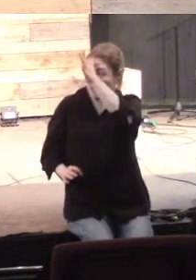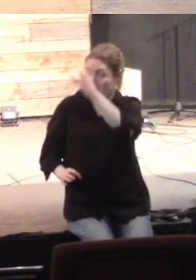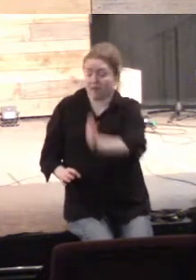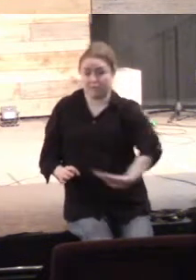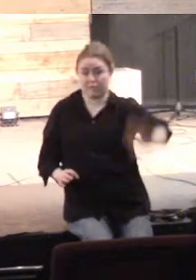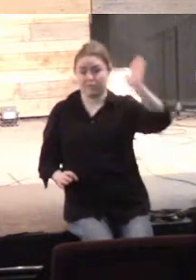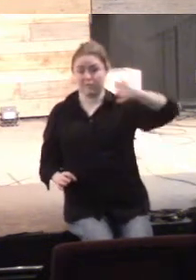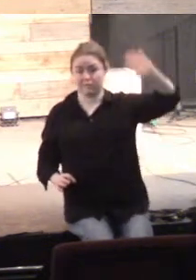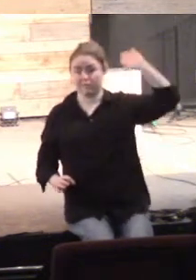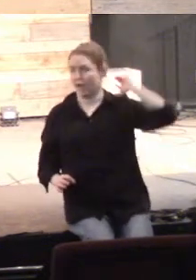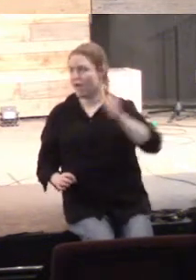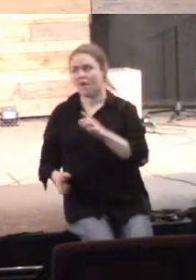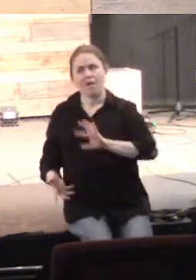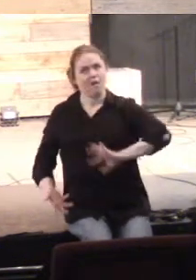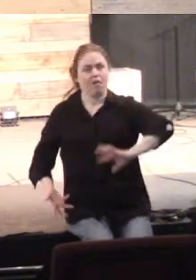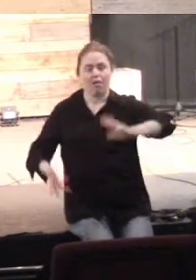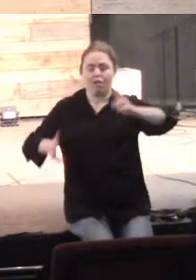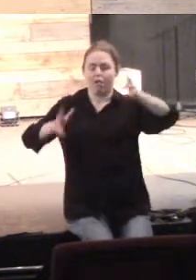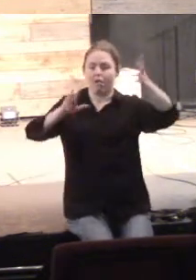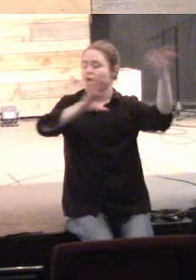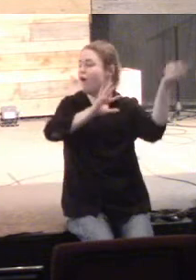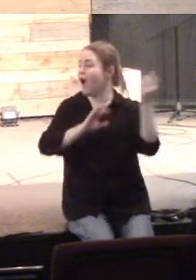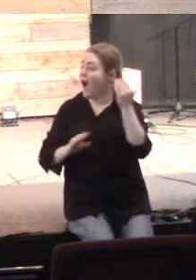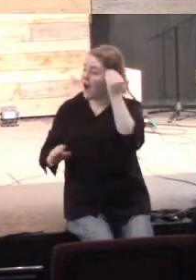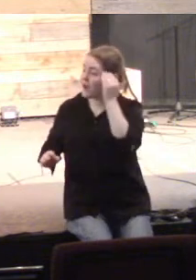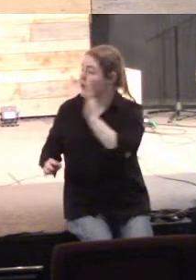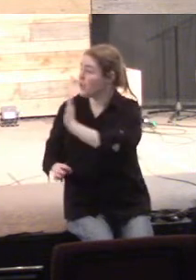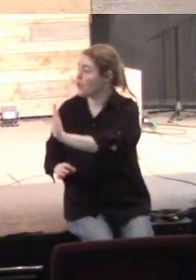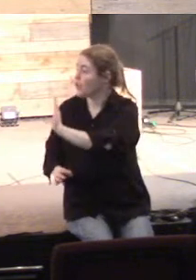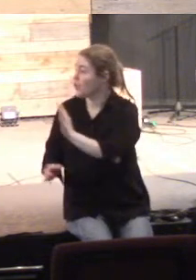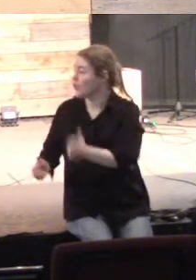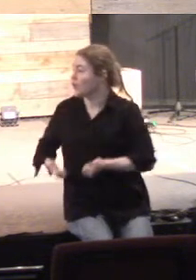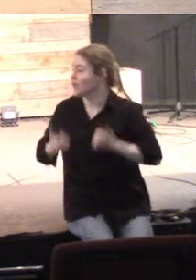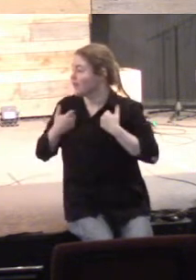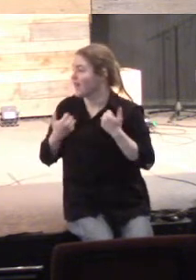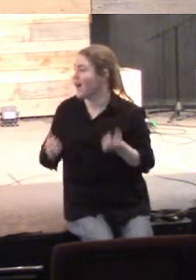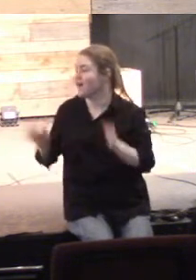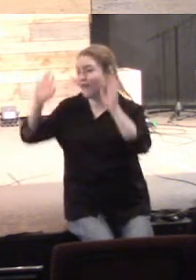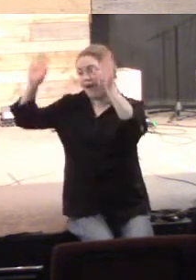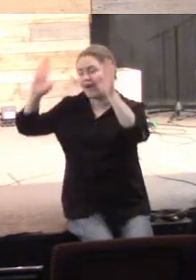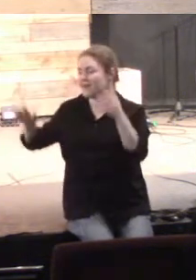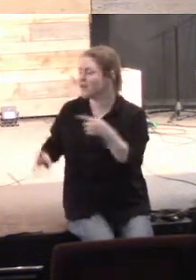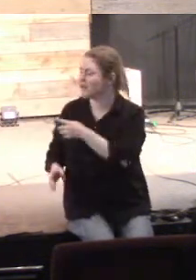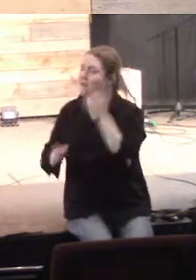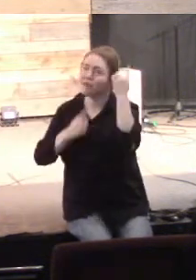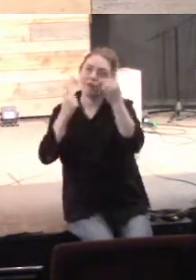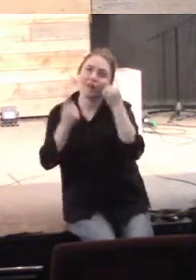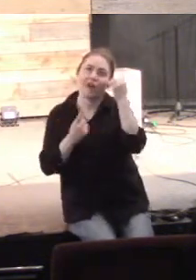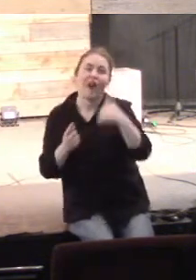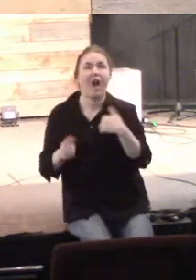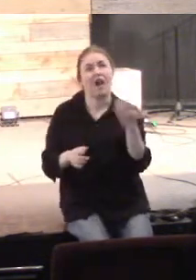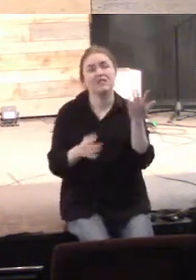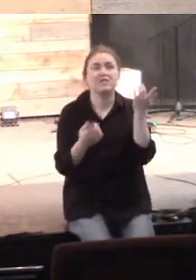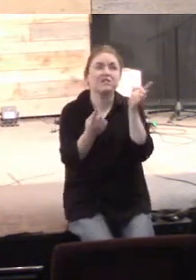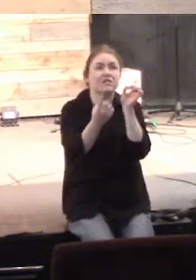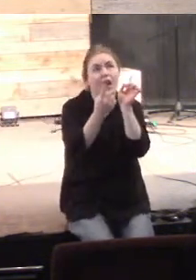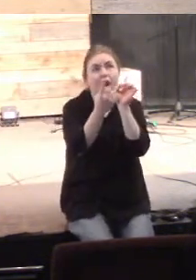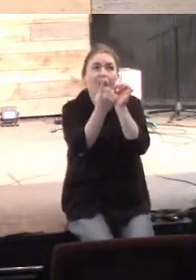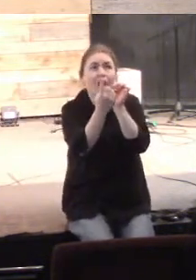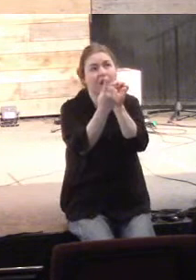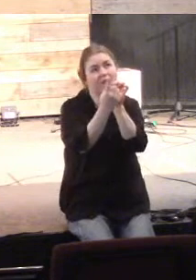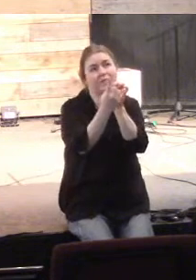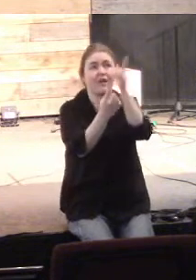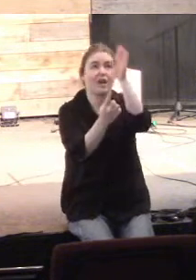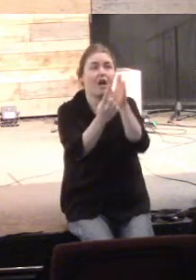They were so messed up. I know your life is awesome. And you're probably thinking, yeah, you know, I'll kind of come to God on my, I'll just kind of